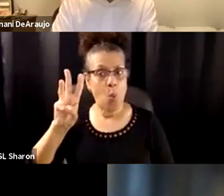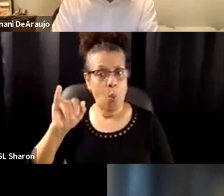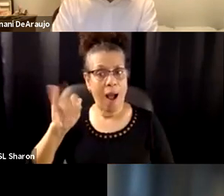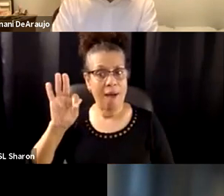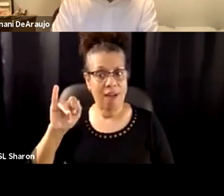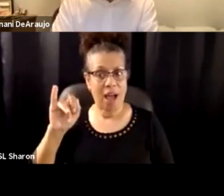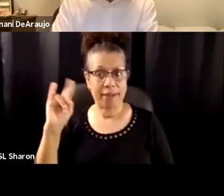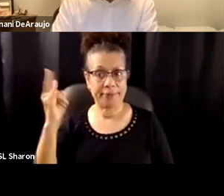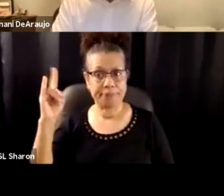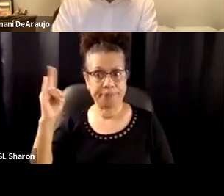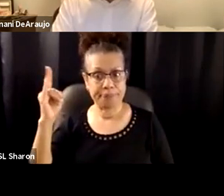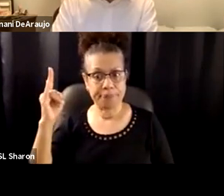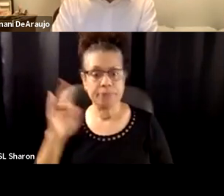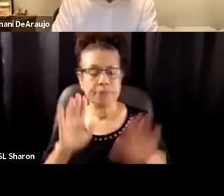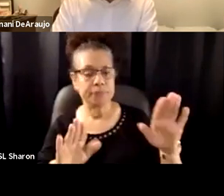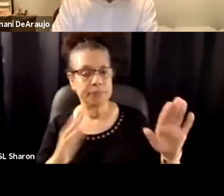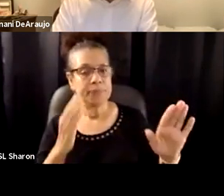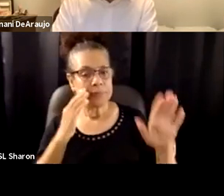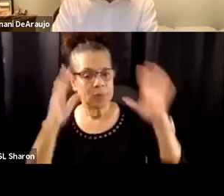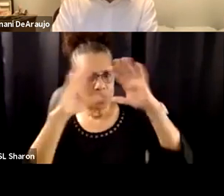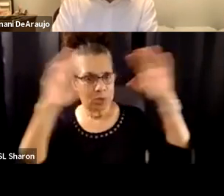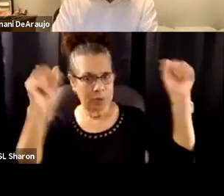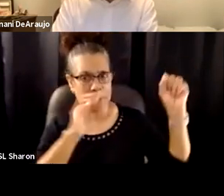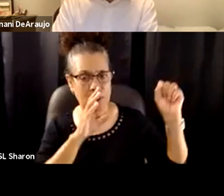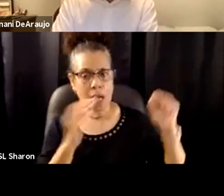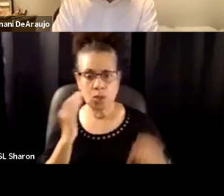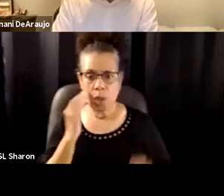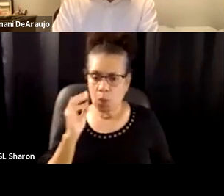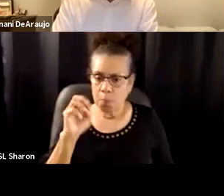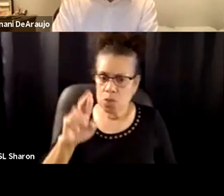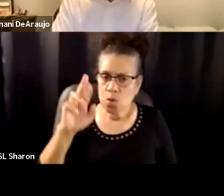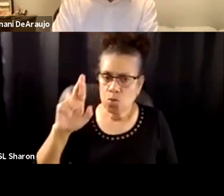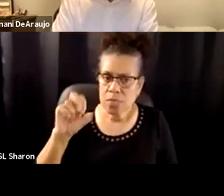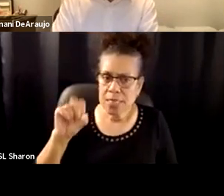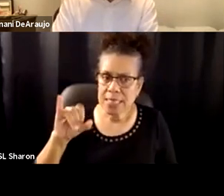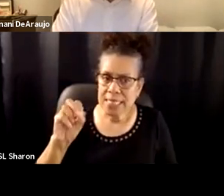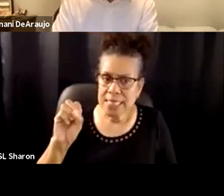working around the clock i know is mr racine on the call